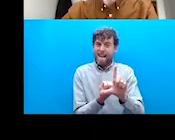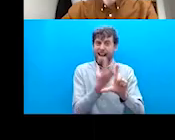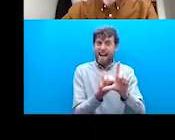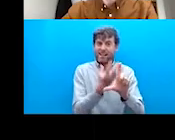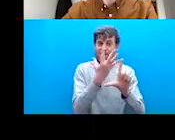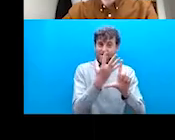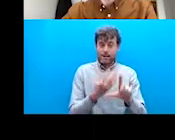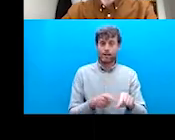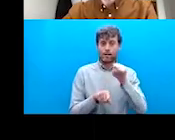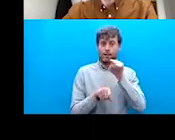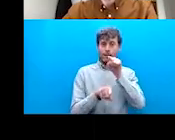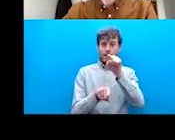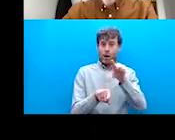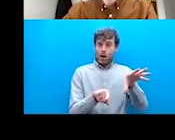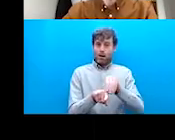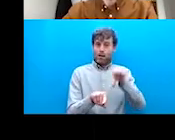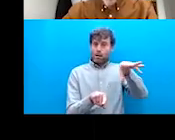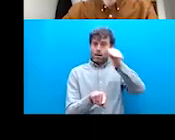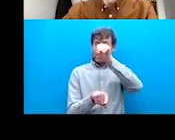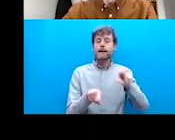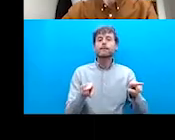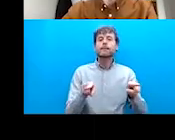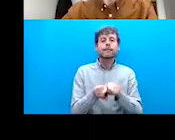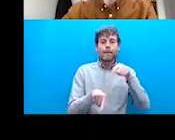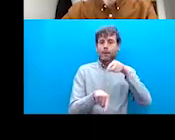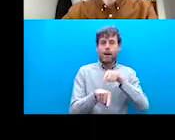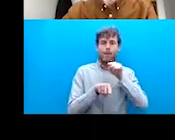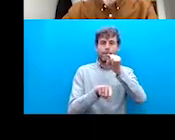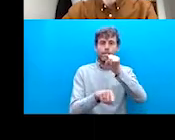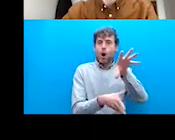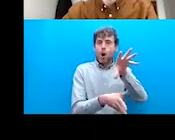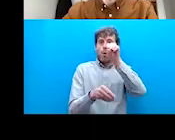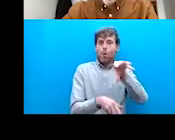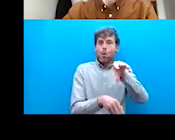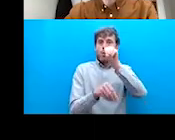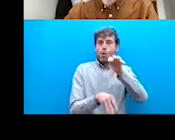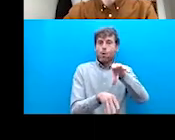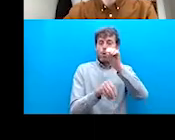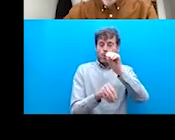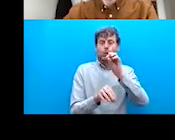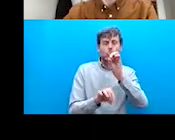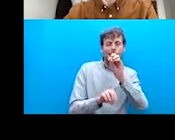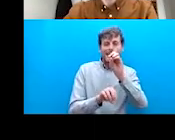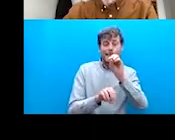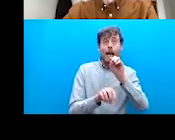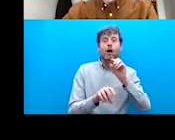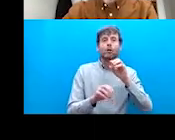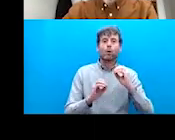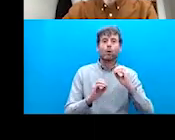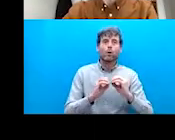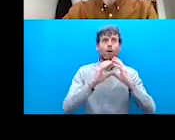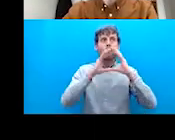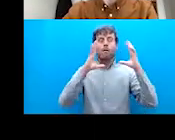stream independently to update intermediate stream-specific representations. And these are